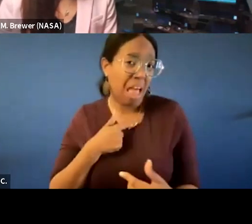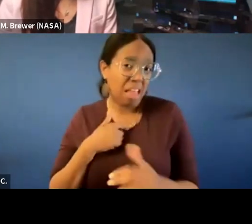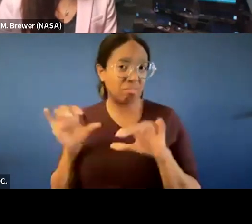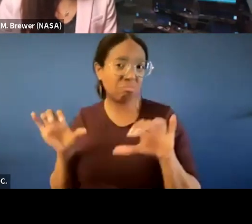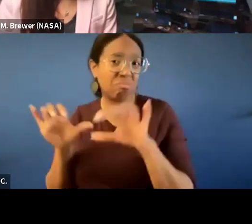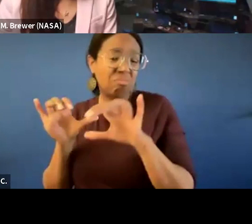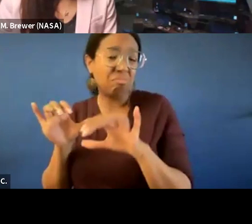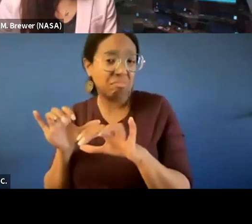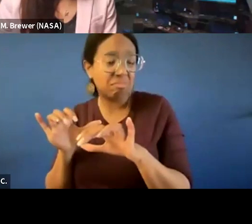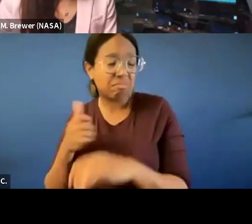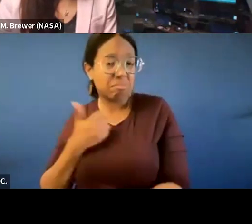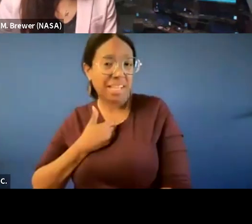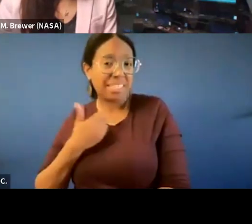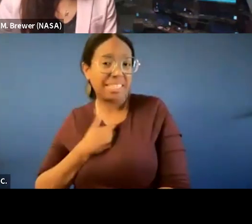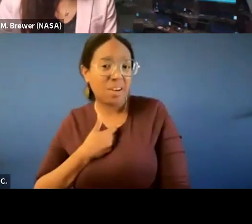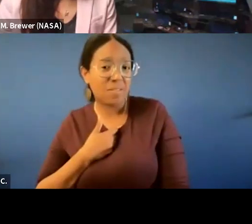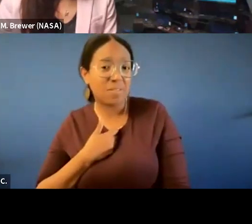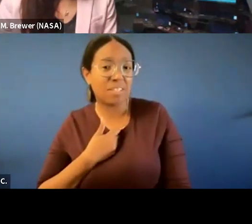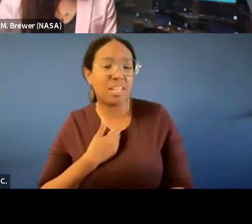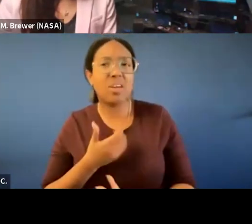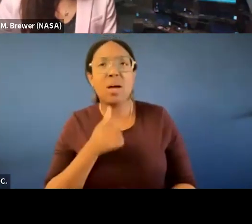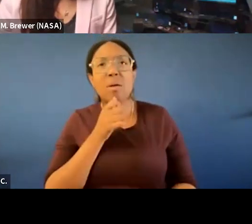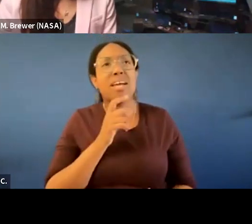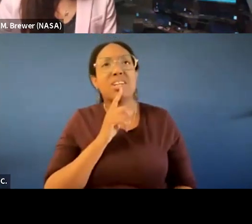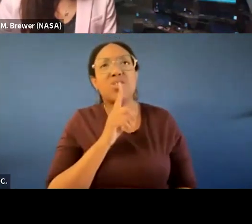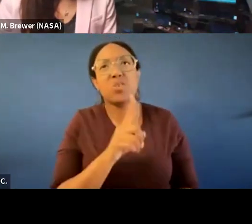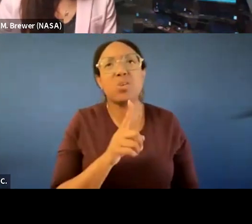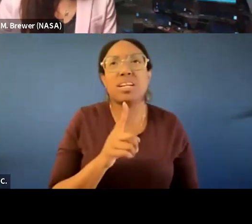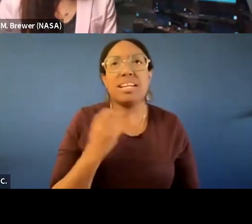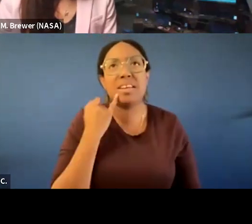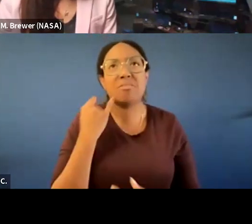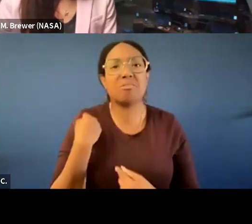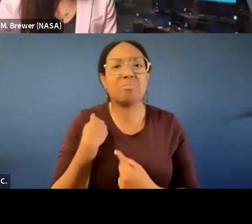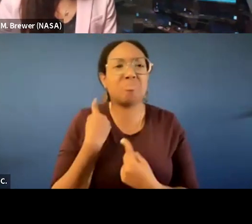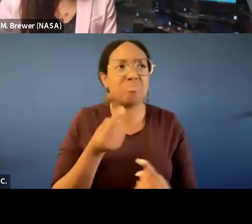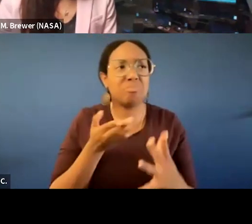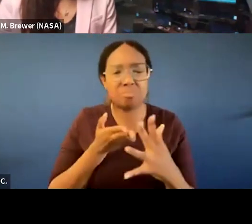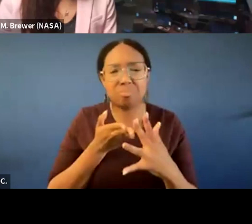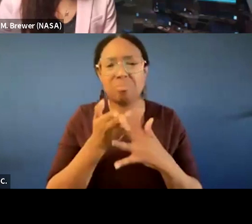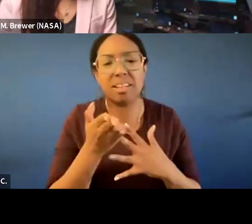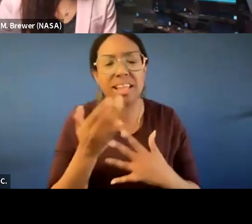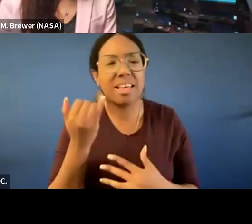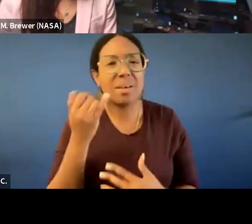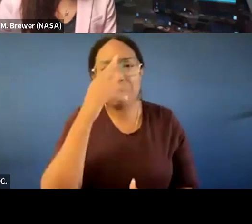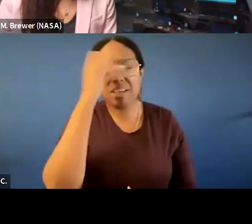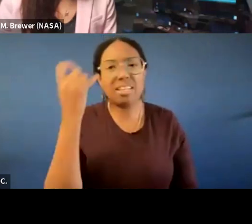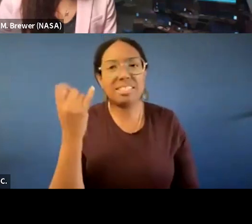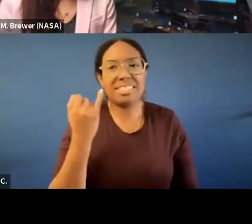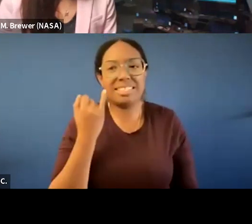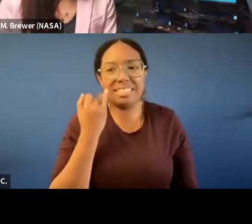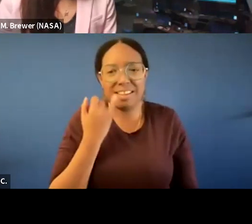like I don't know that I've had like that glass ceiling moment, because I feel like it's something we're always pushing against or trying to push